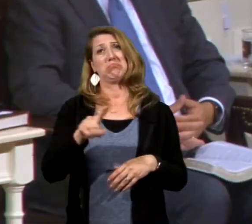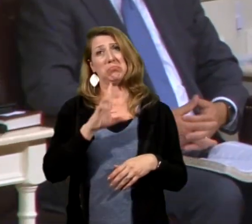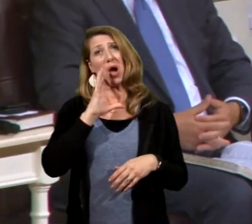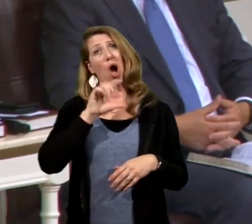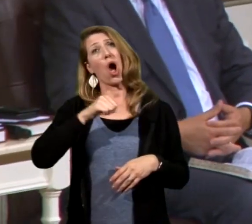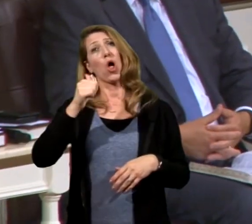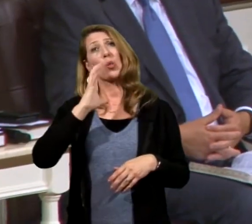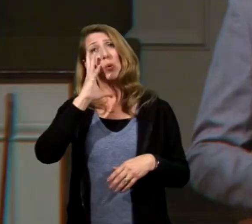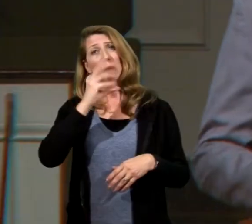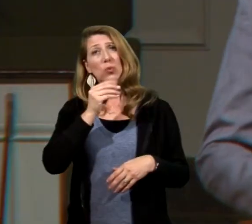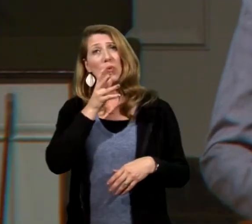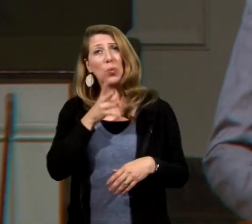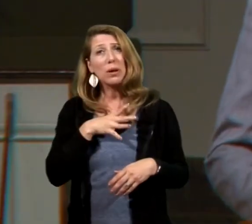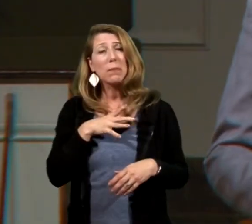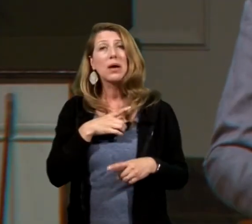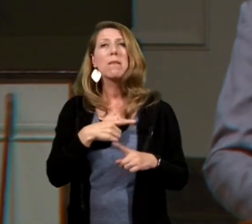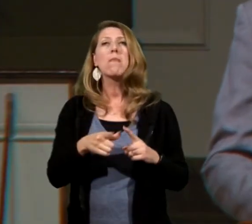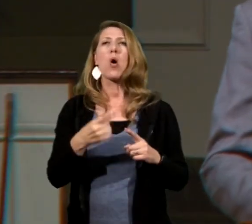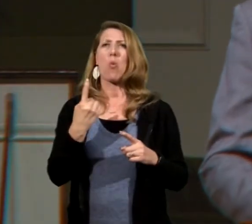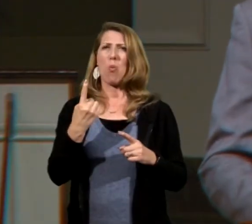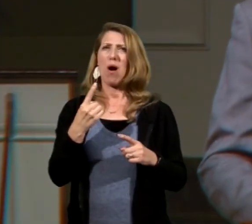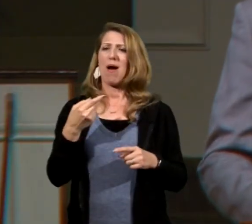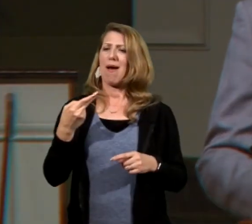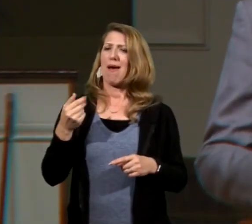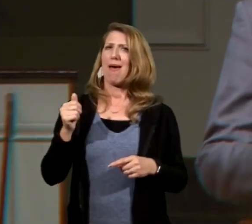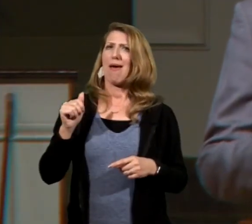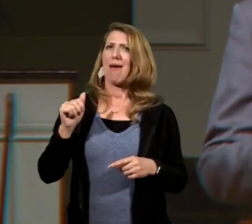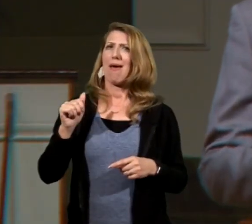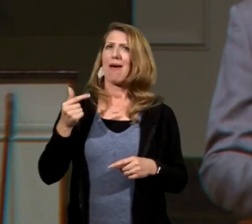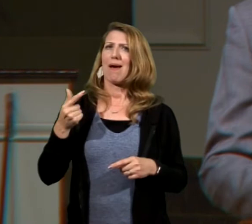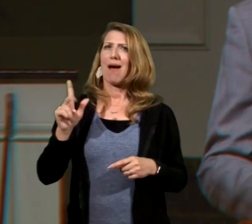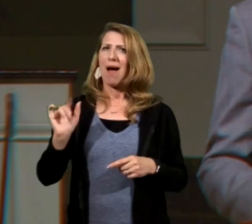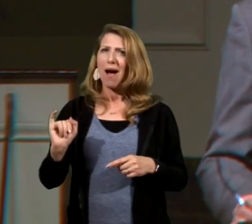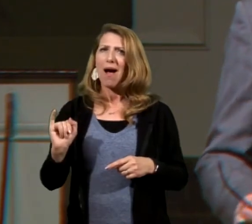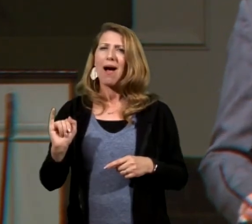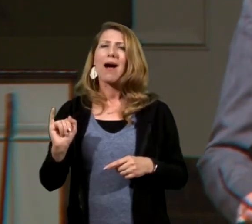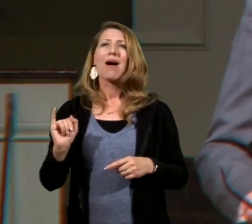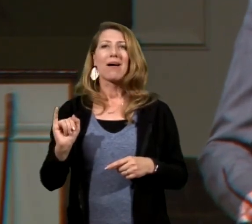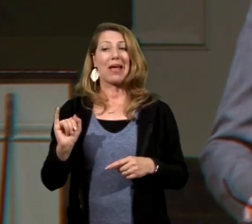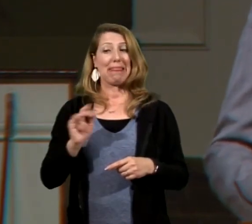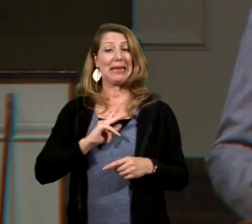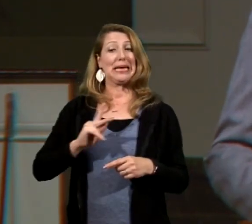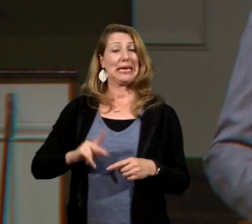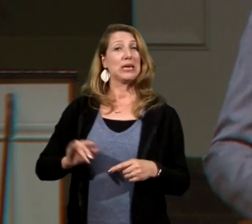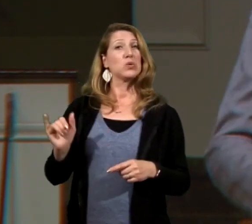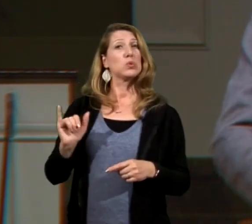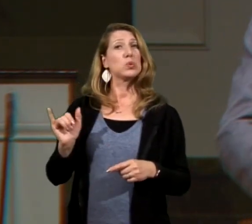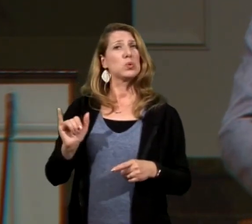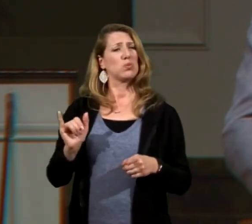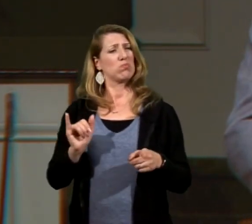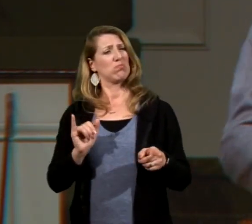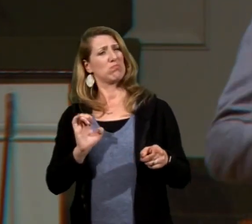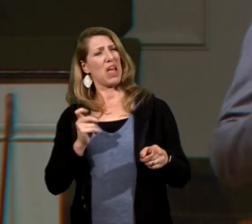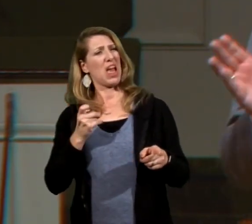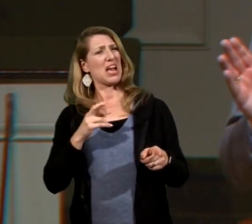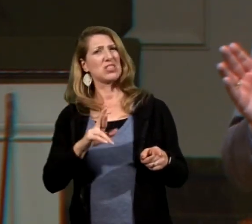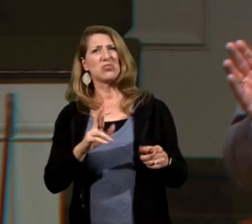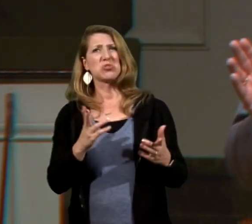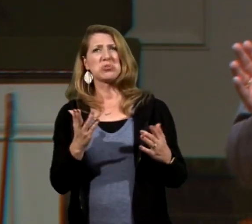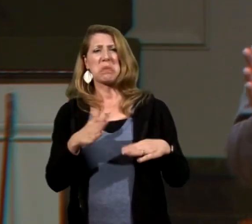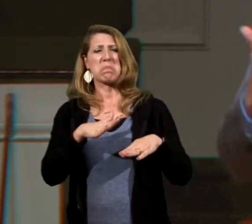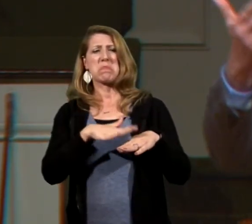here, but one thing that really impressed Haggai and no doubt the king was that she required no